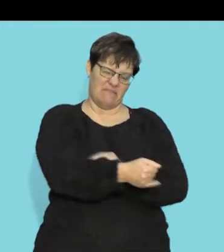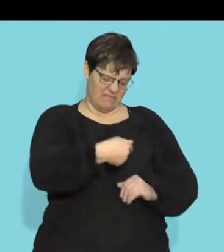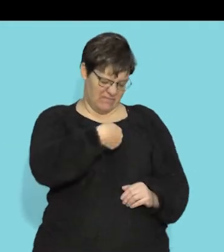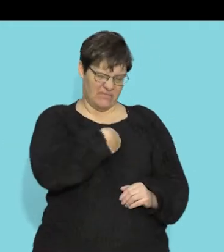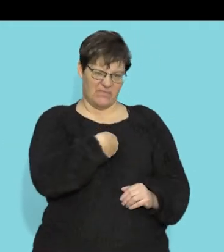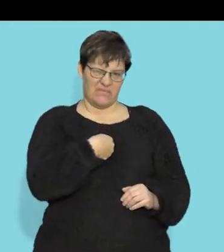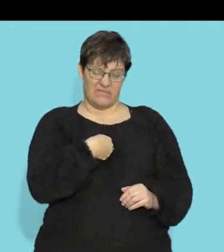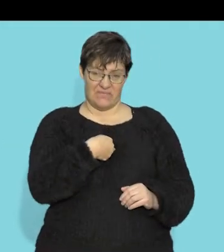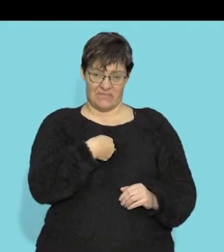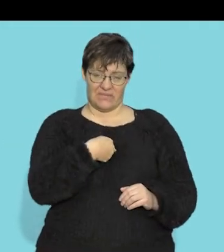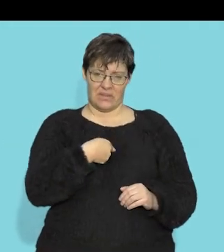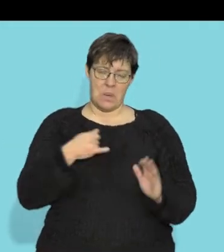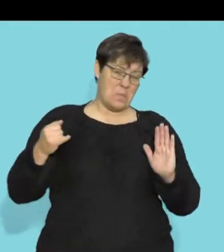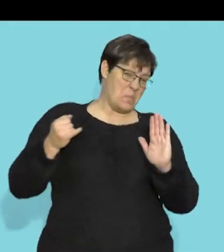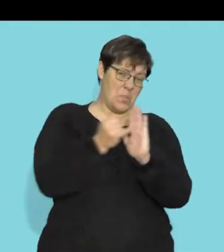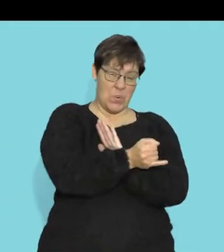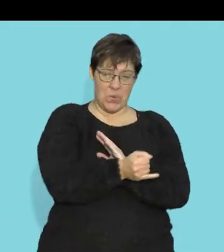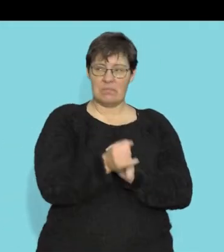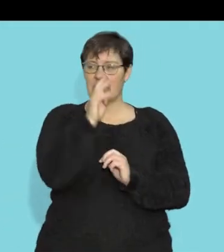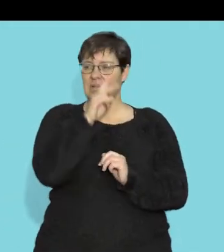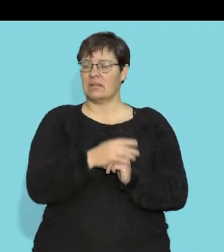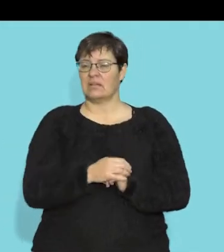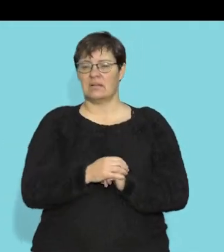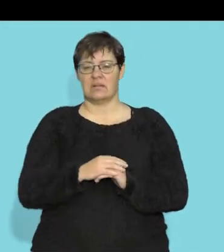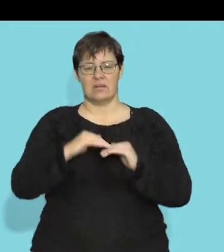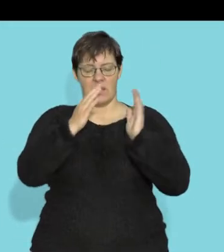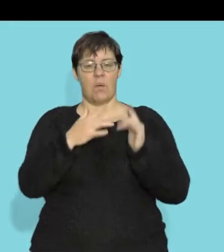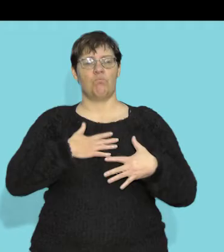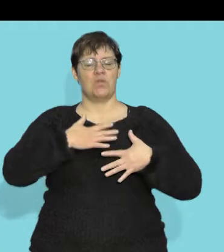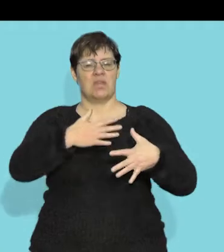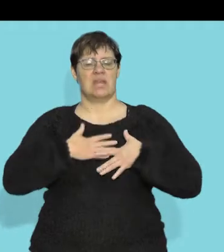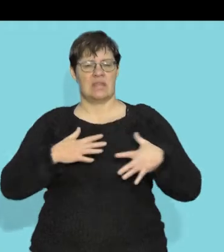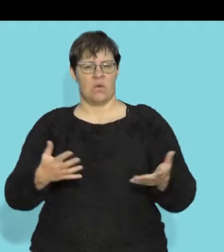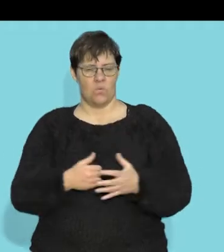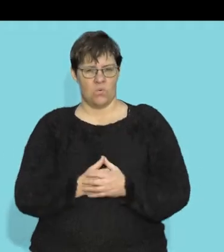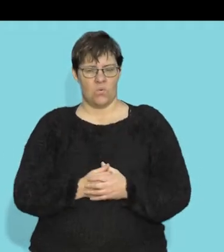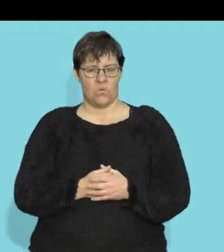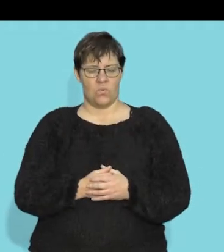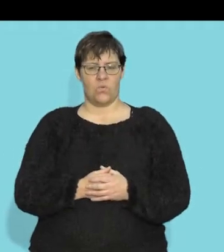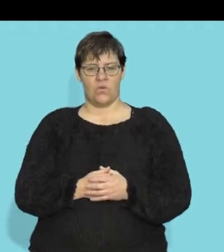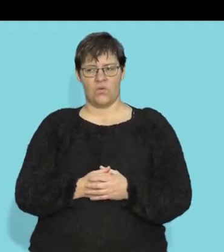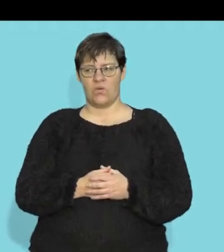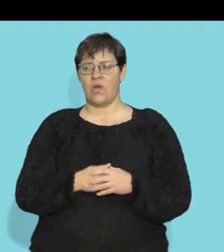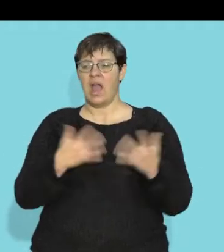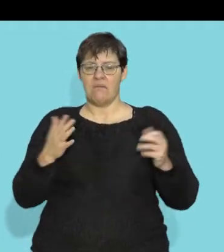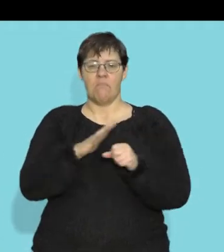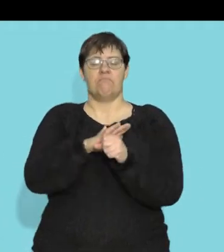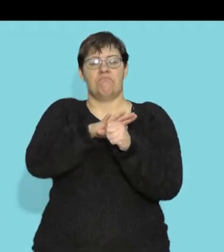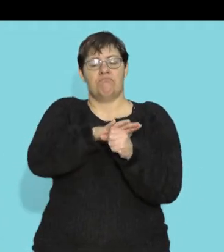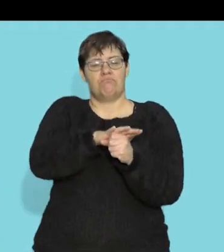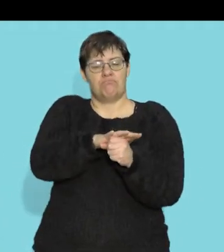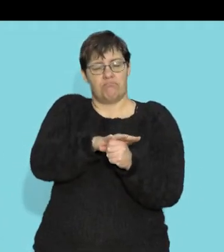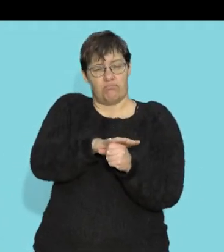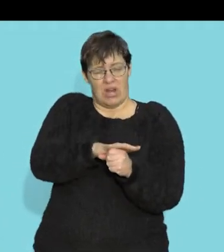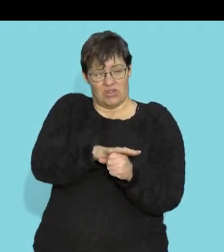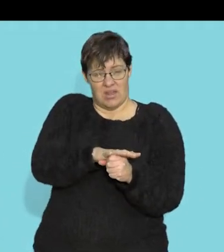chest. Now remember, if I look at my thoracic cavity like that, how did I breathe? Everything was about air